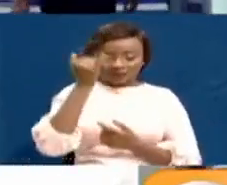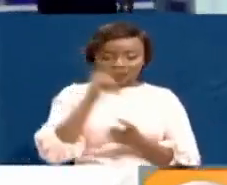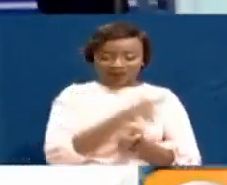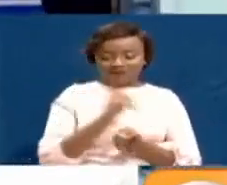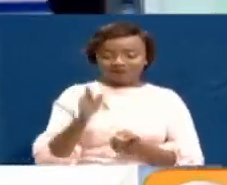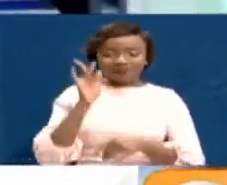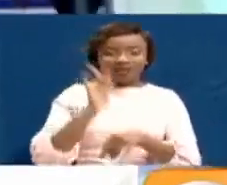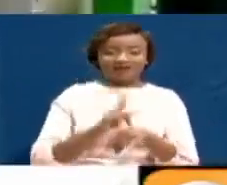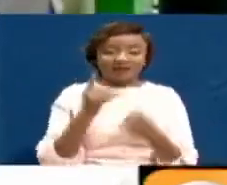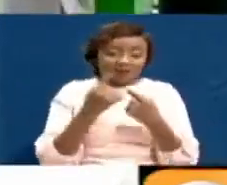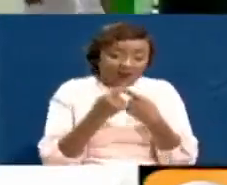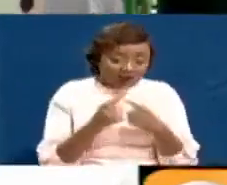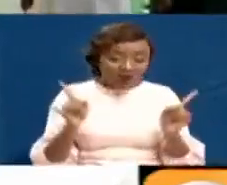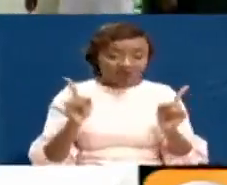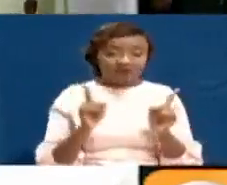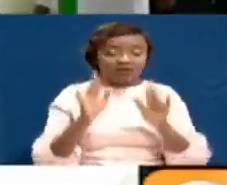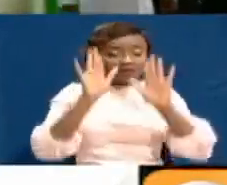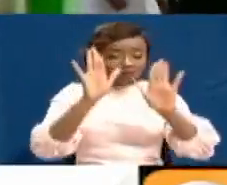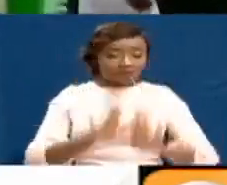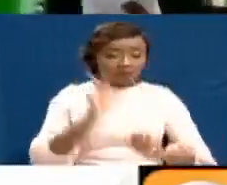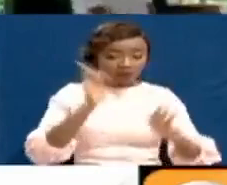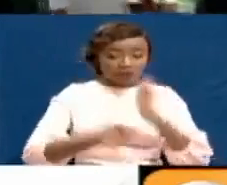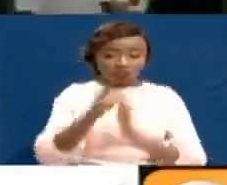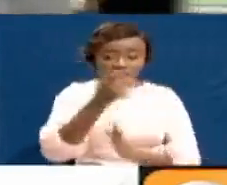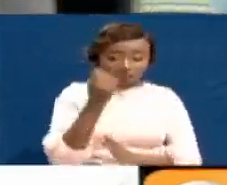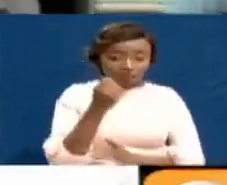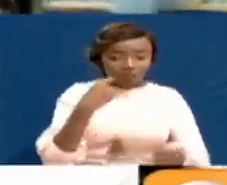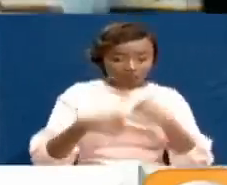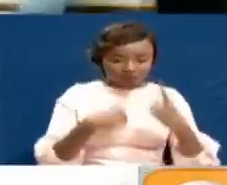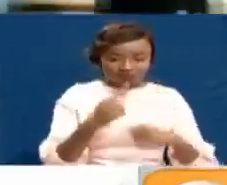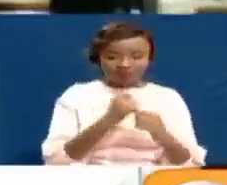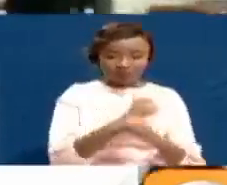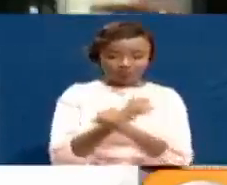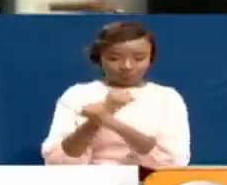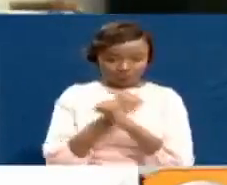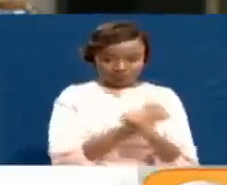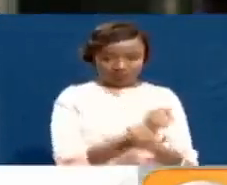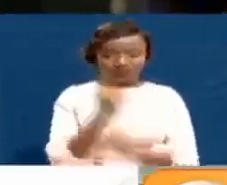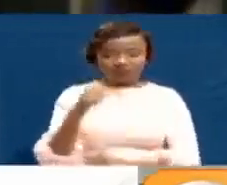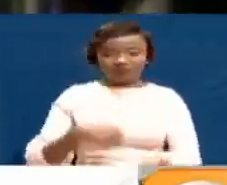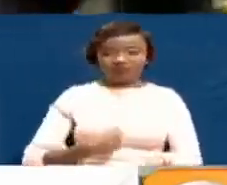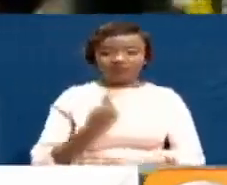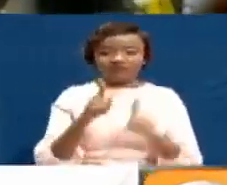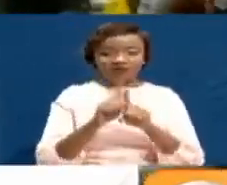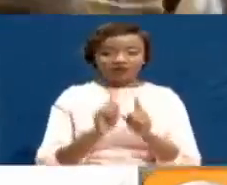infections. However, of importance is to ensure that the contagion is contained